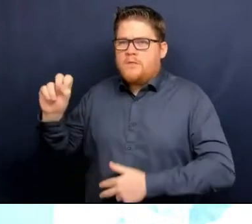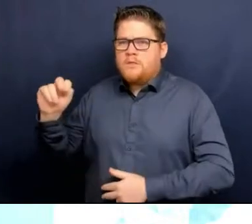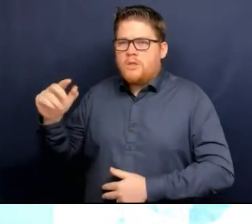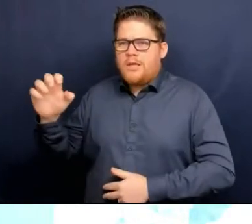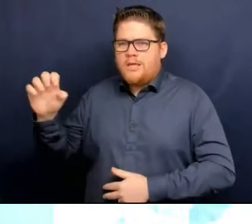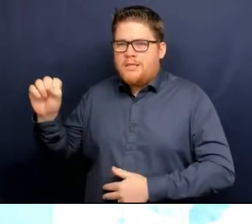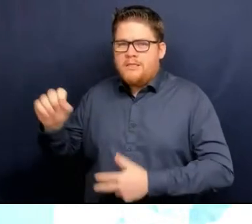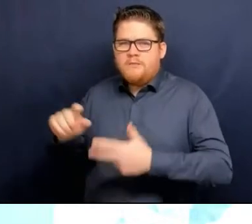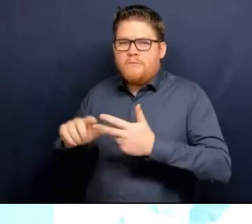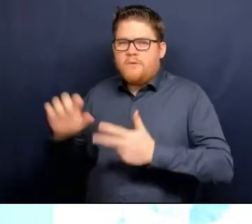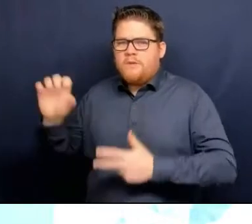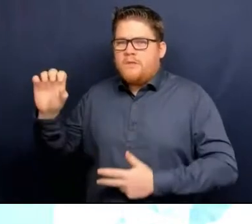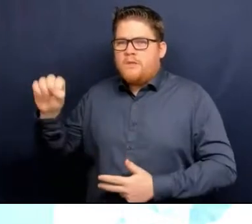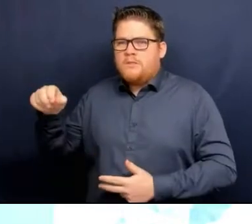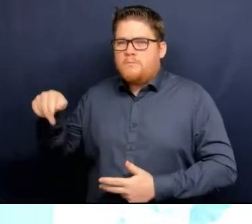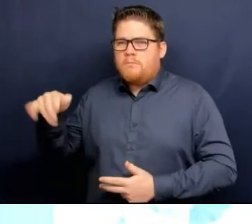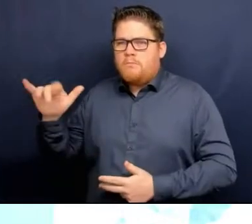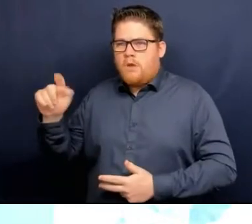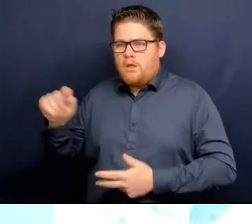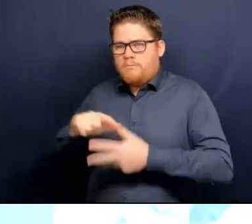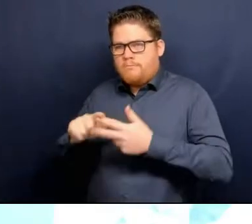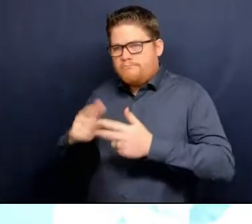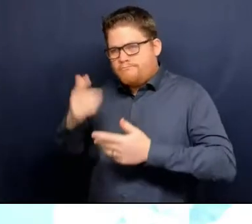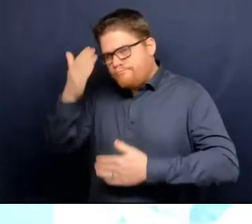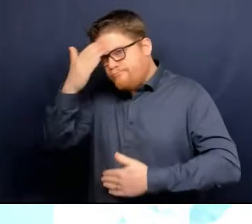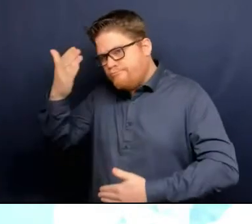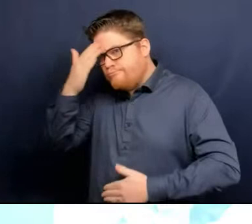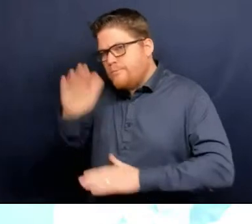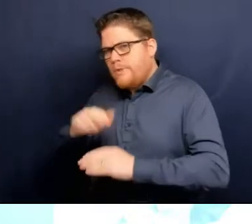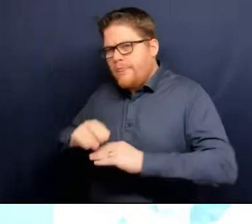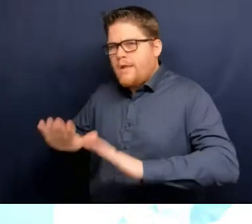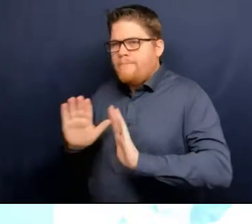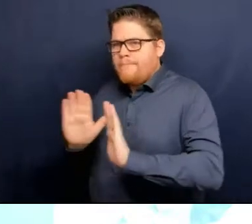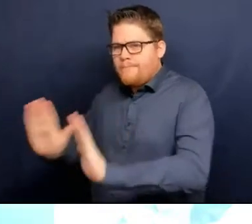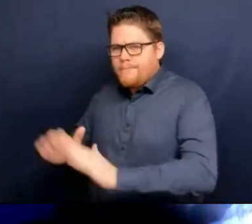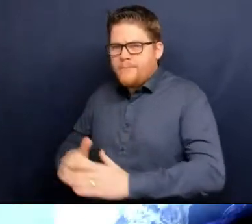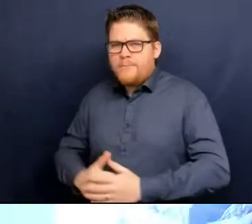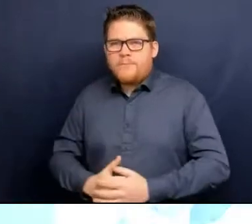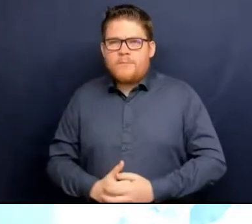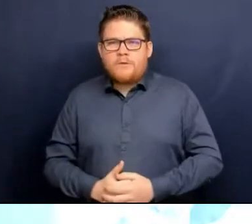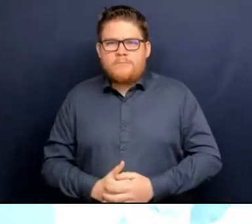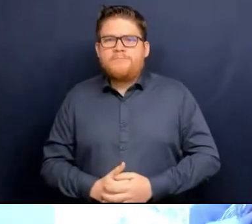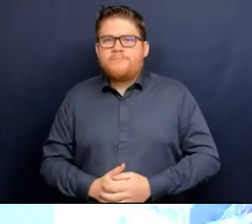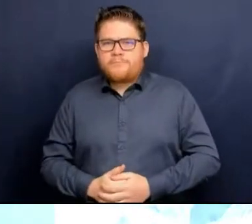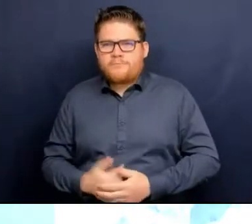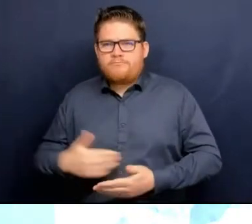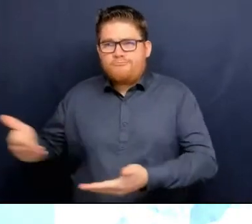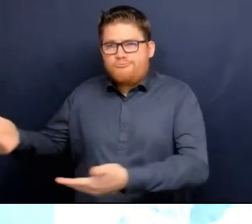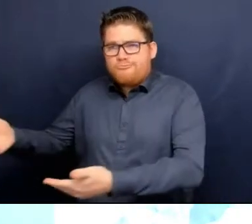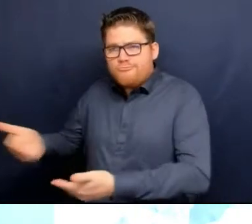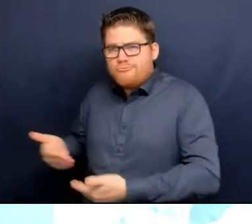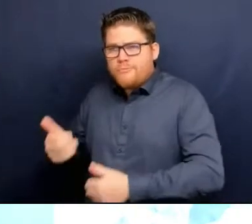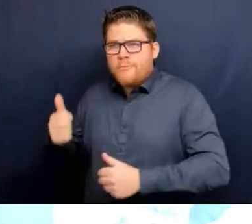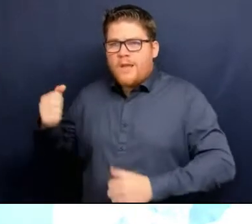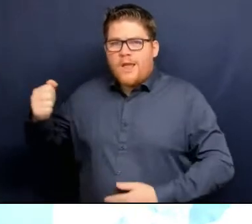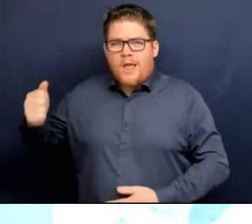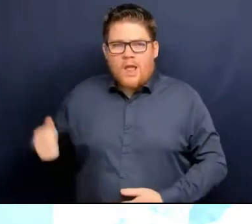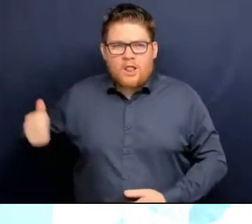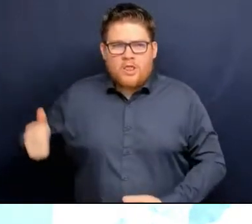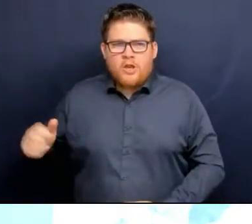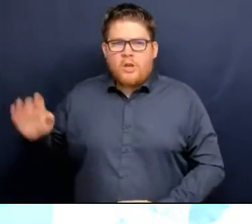way by inviting Elder Butch Dick, a member of the Songhees Nation and of the Lekwungen-speaking peoples, to start us off in a good